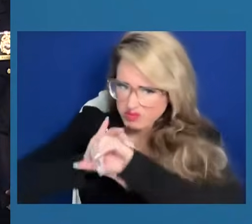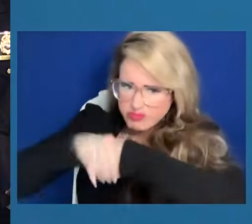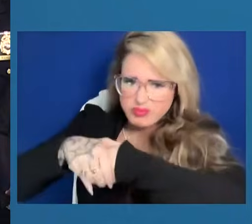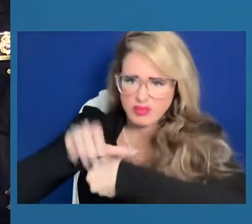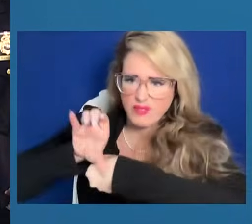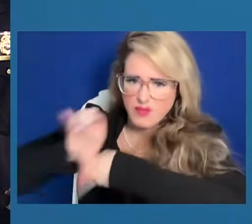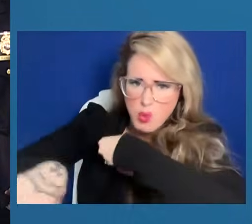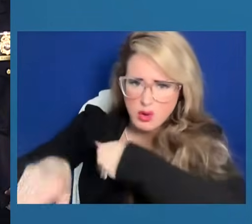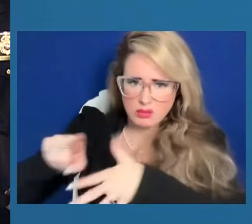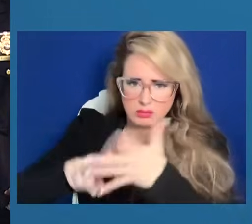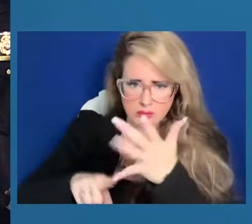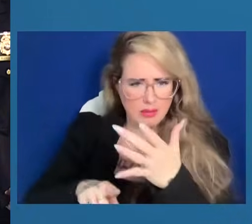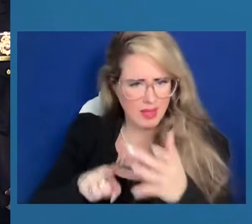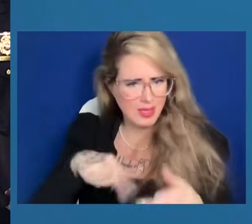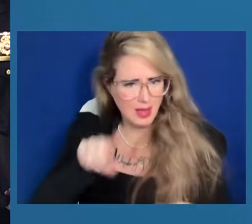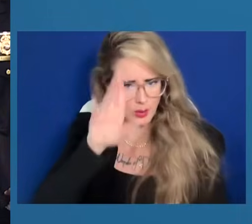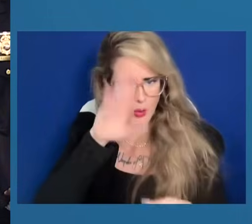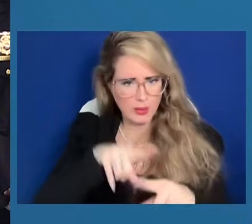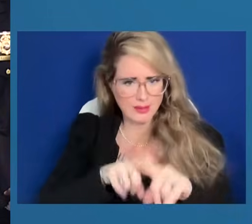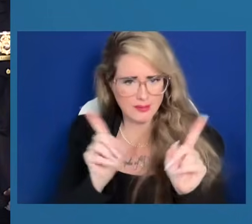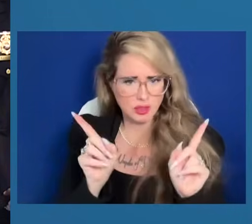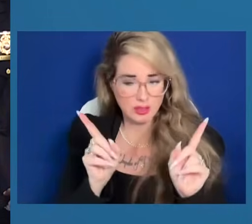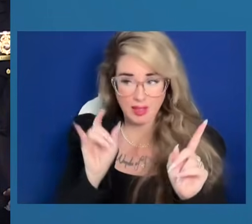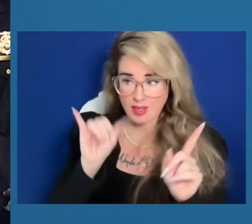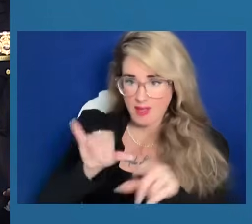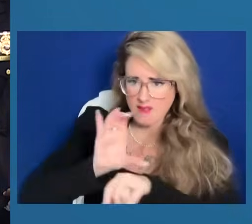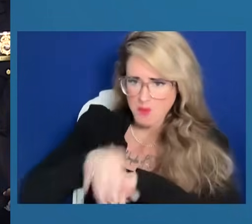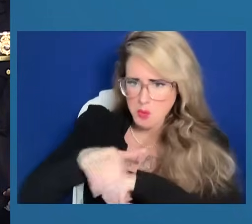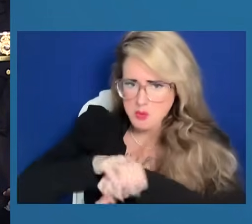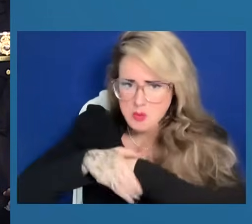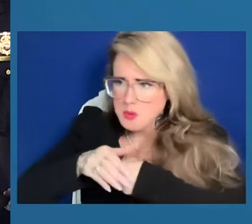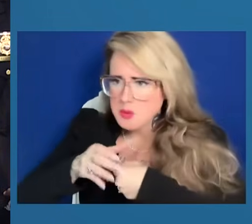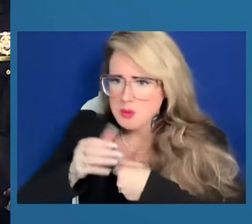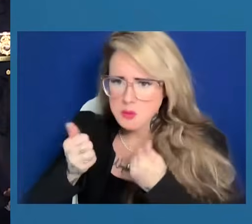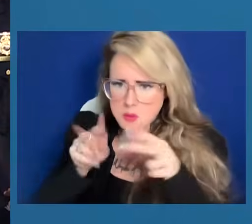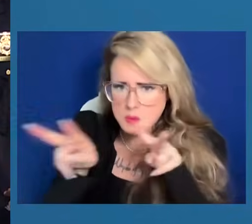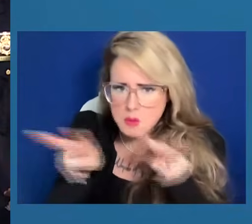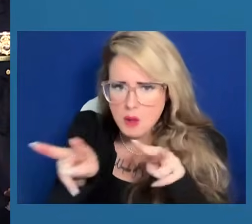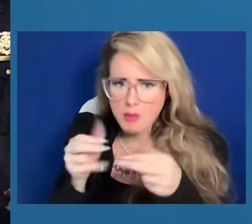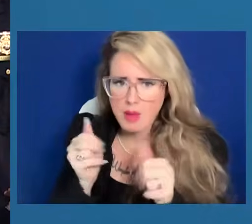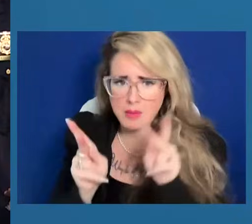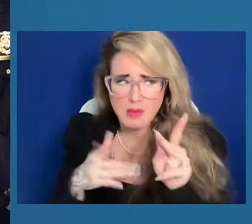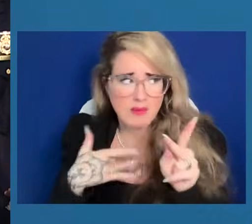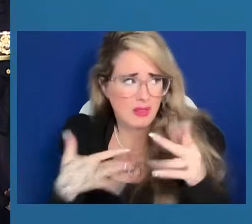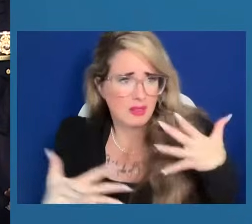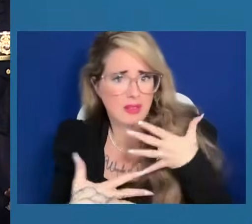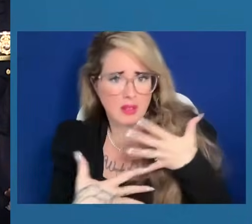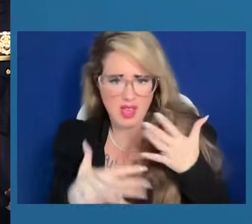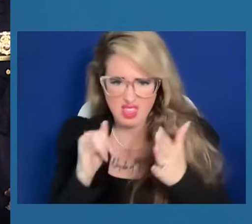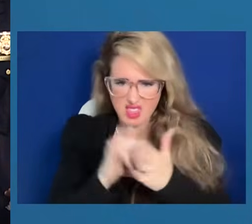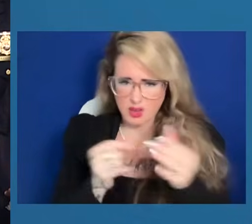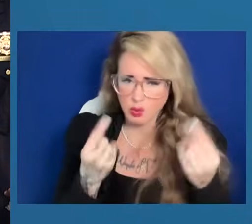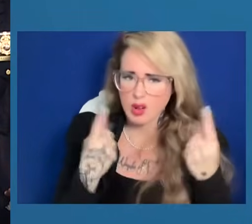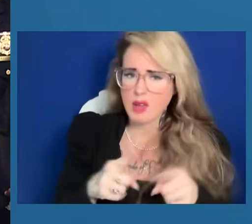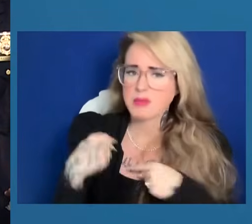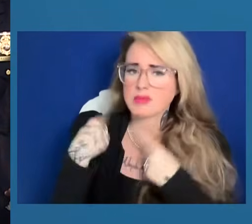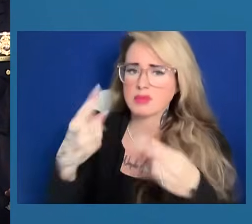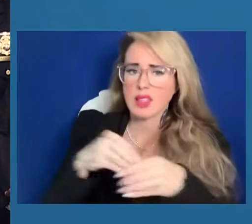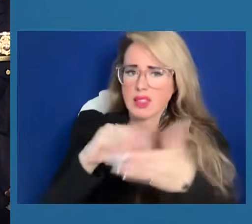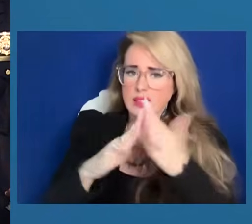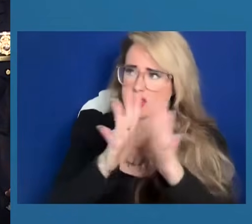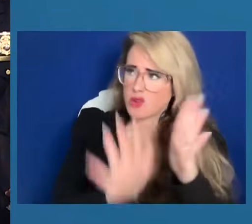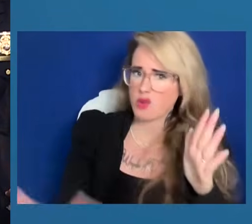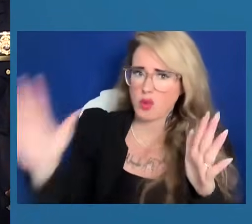force simply meant to instill fear. That is what has been unleashed in cities across